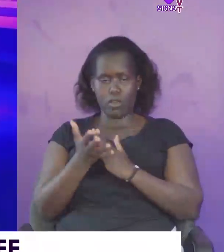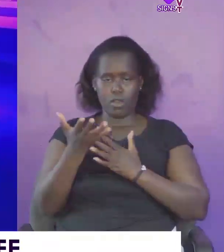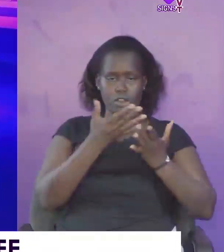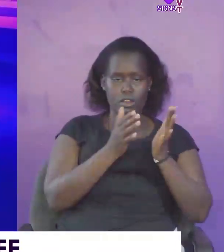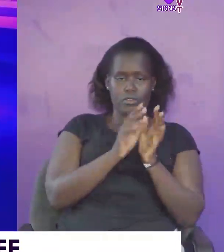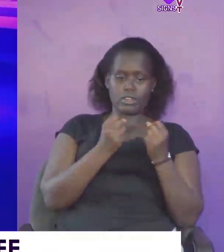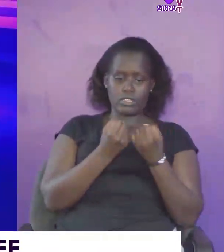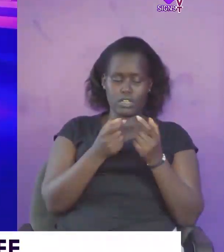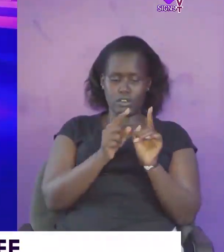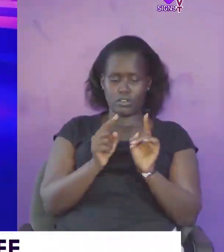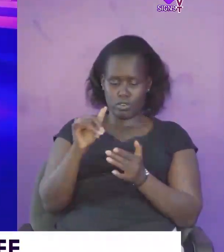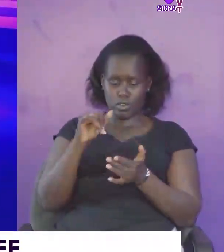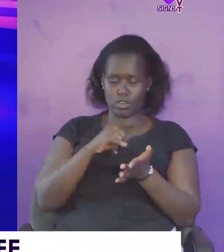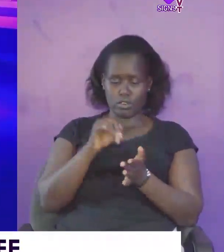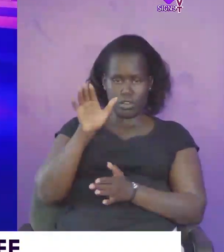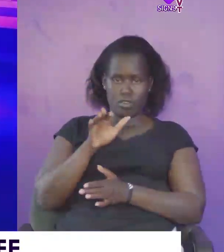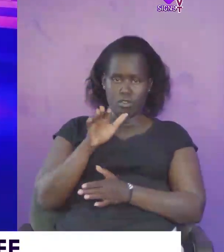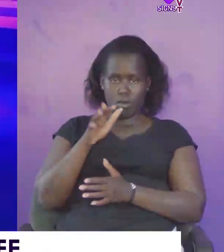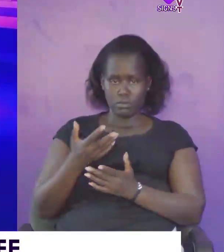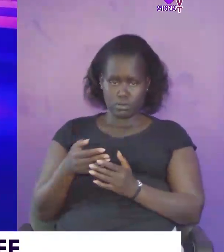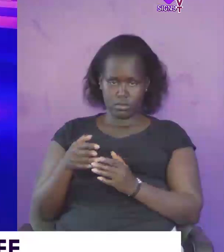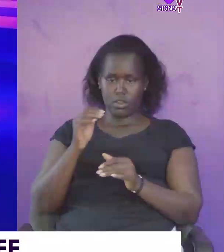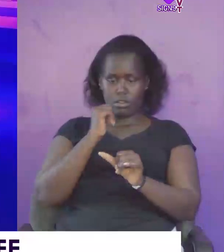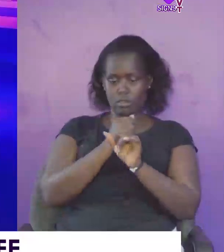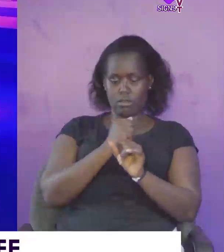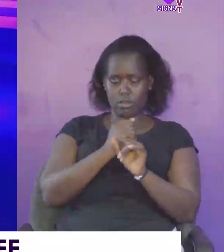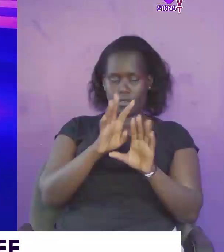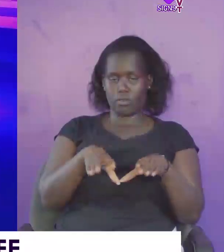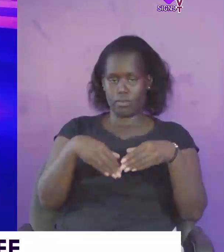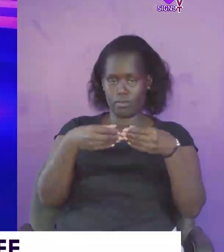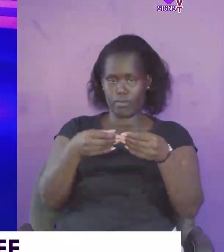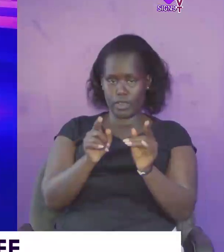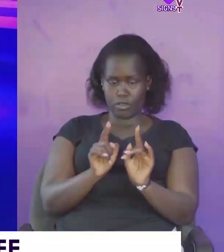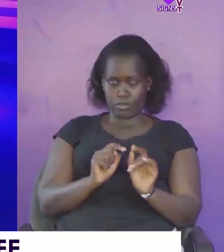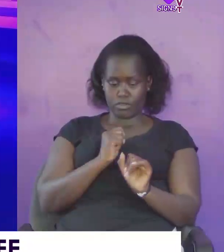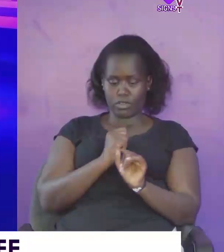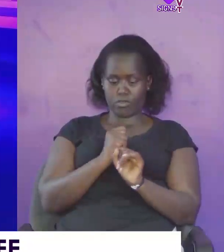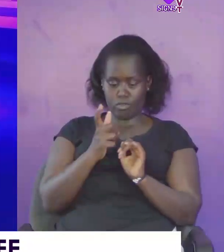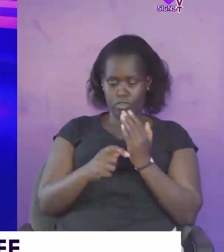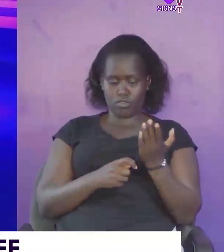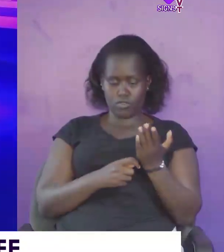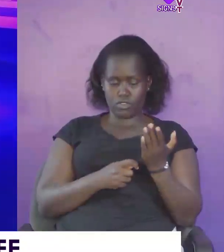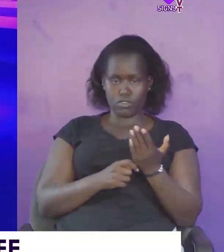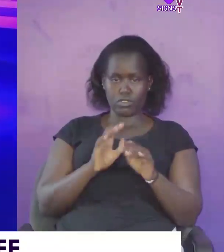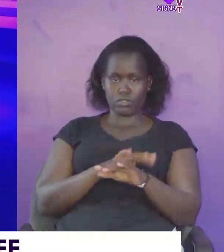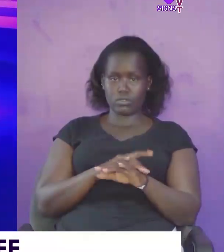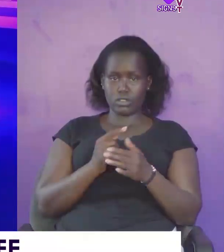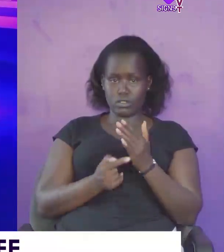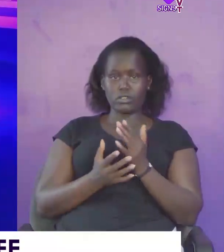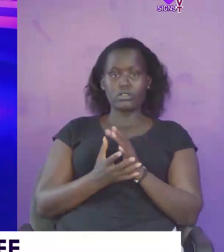also included the woman mostly in the works of production and of course the works of technology. where you find that instead